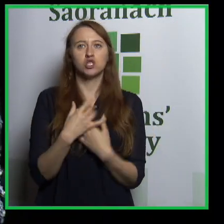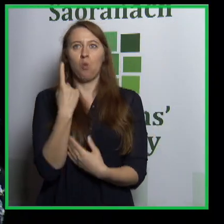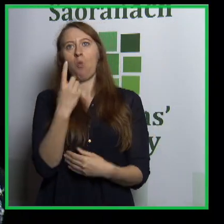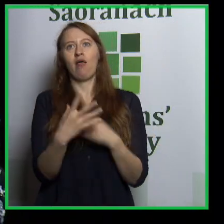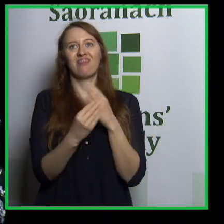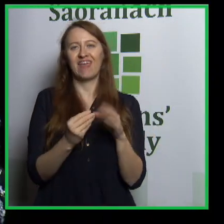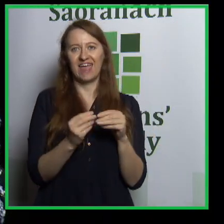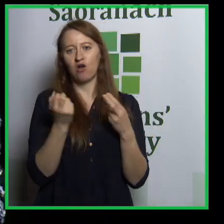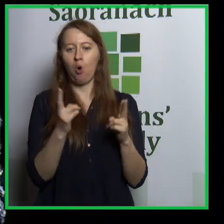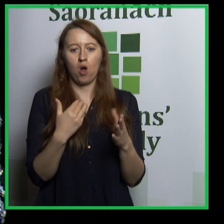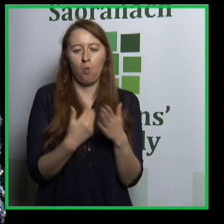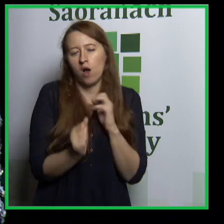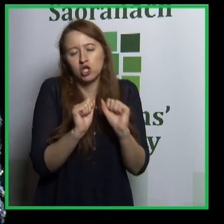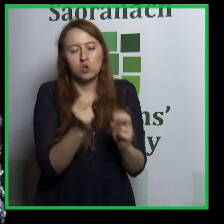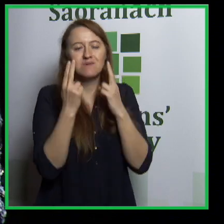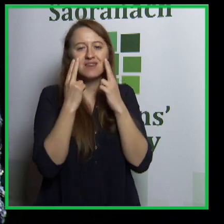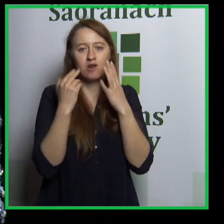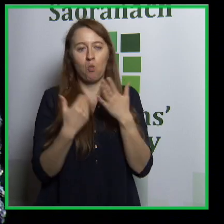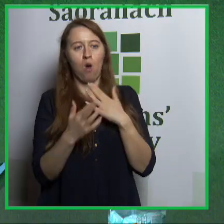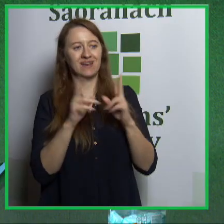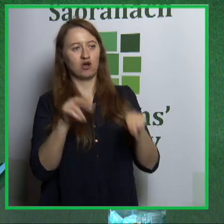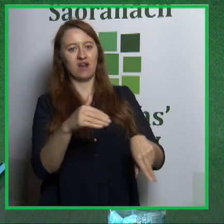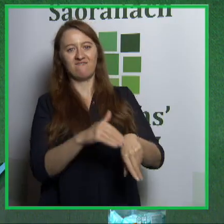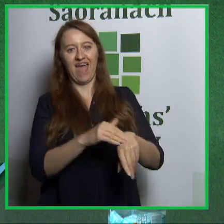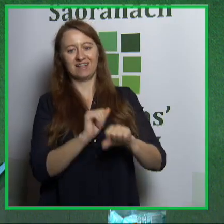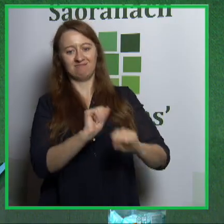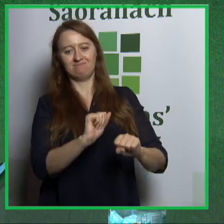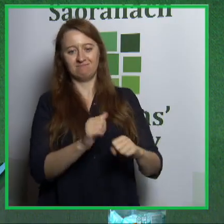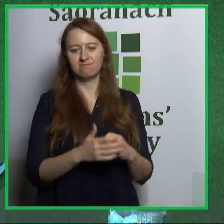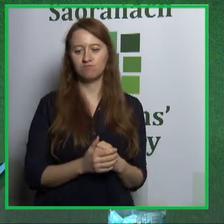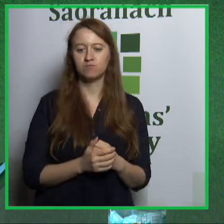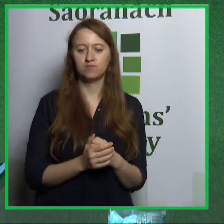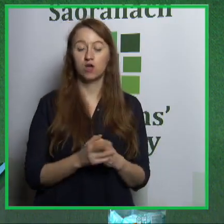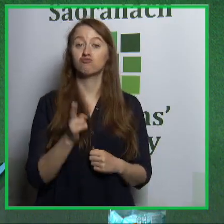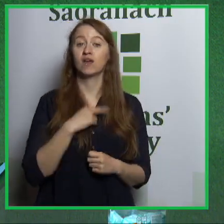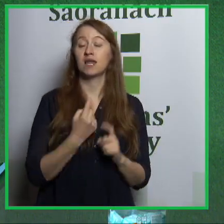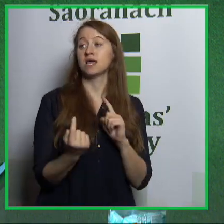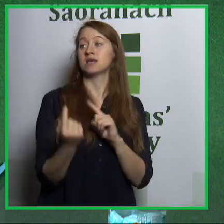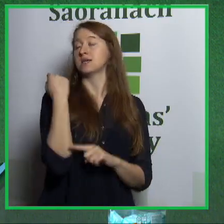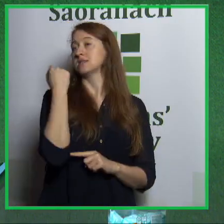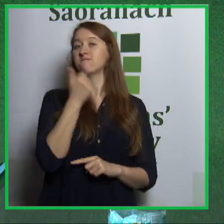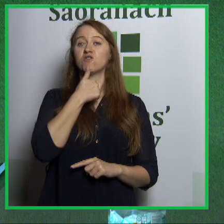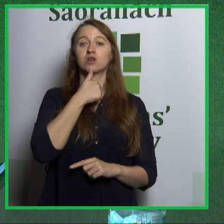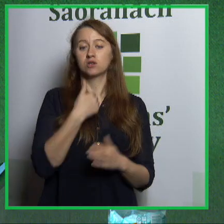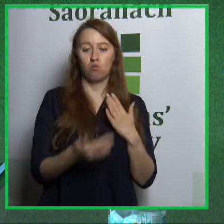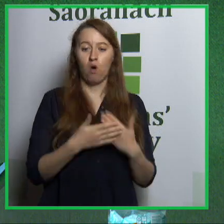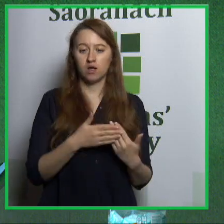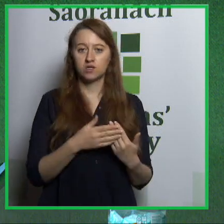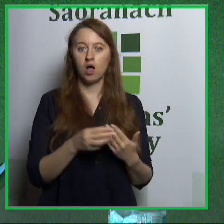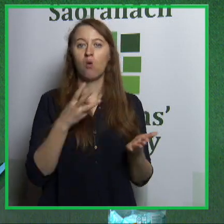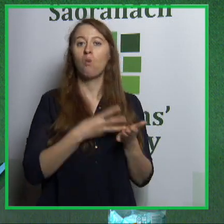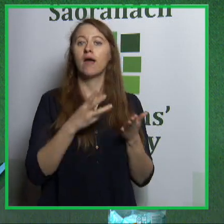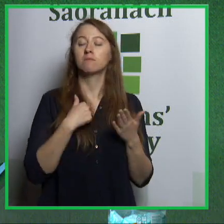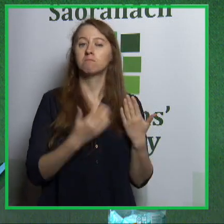have made the difference for you? And I'd say the first encounter, really, what could have made a difference to me was when I was put into